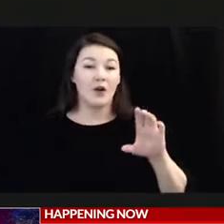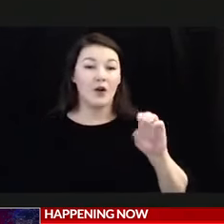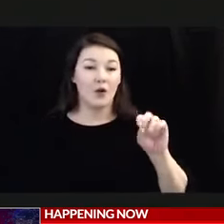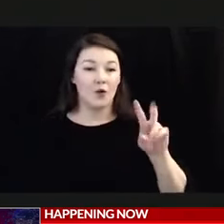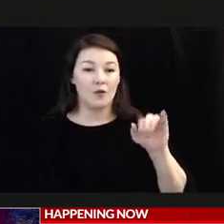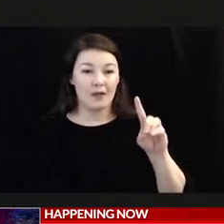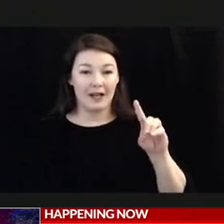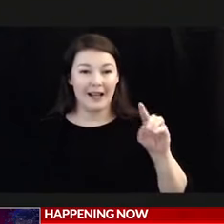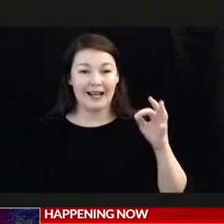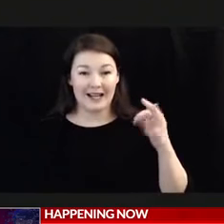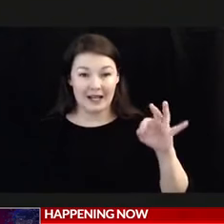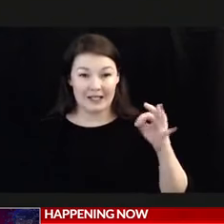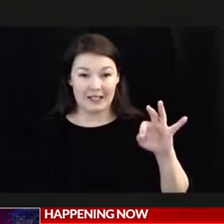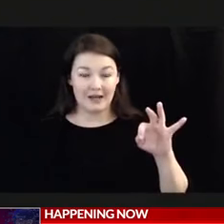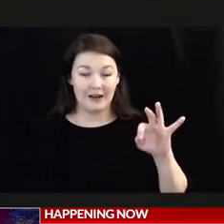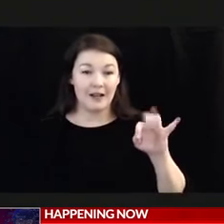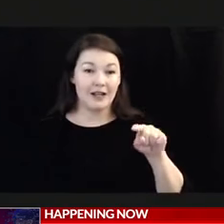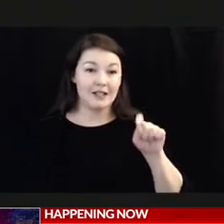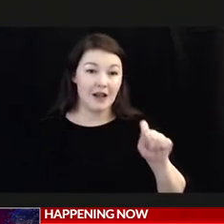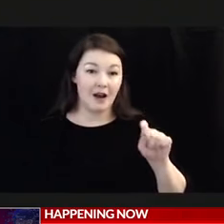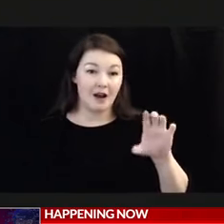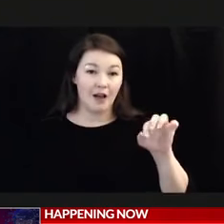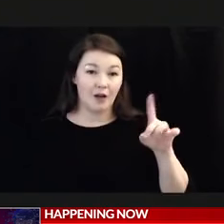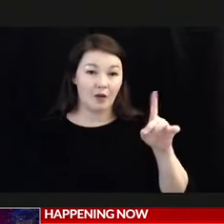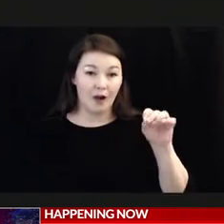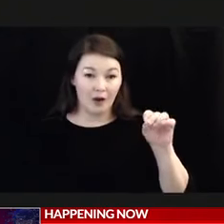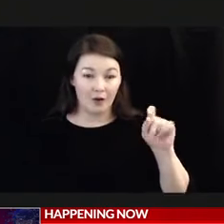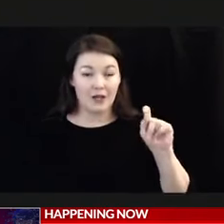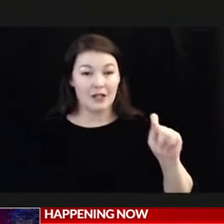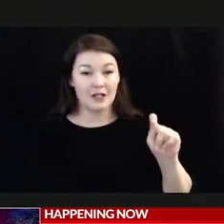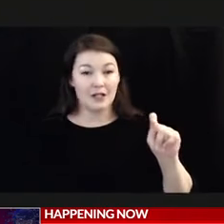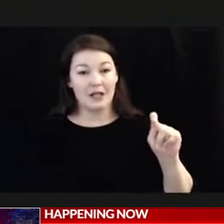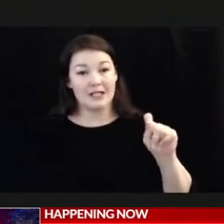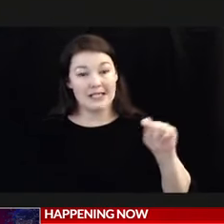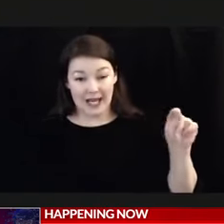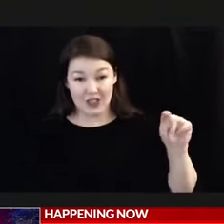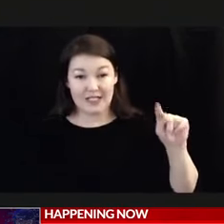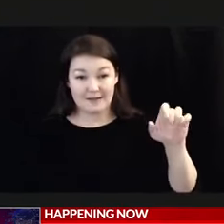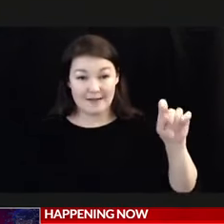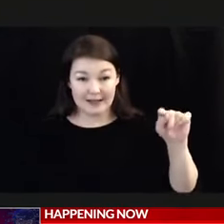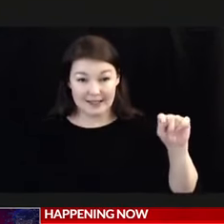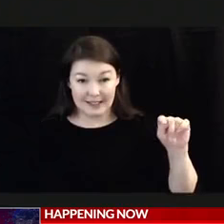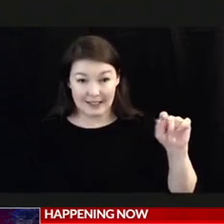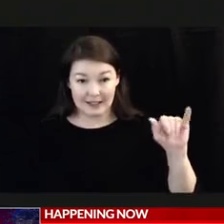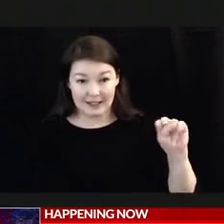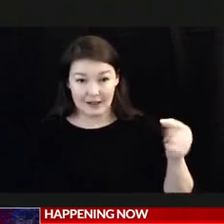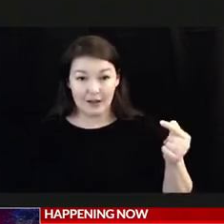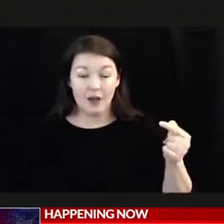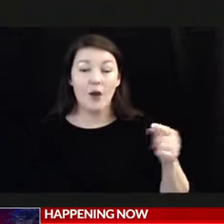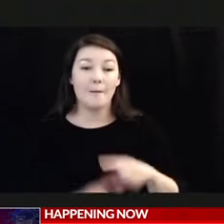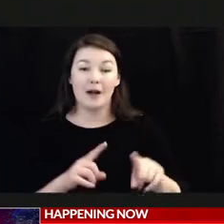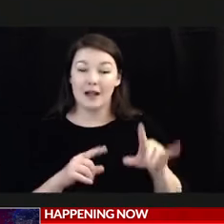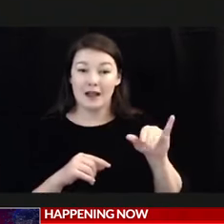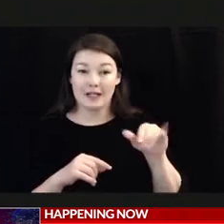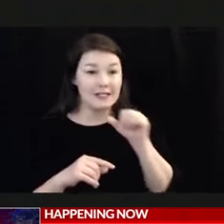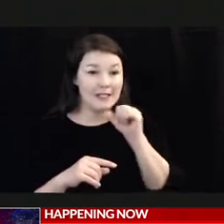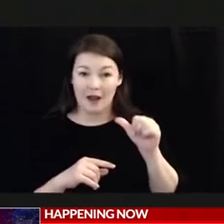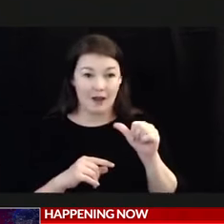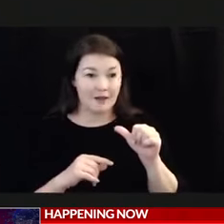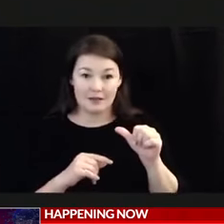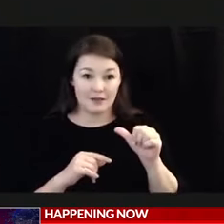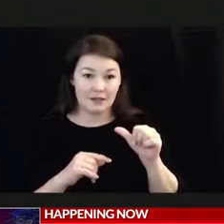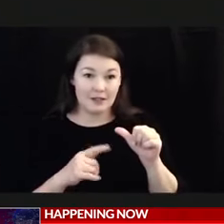covid19.colorado.gov/testing. They're widely available all over. You can sign up to get Binax Now at home, but that's not the symptomatic